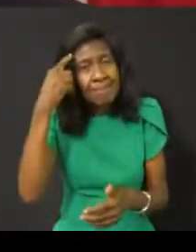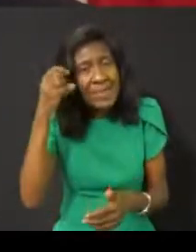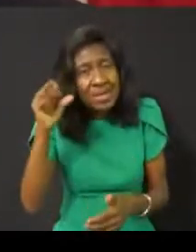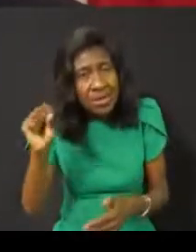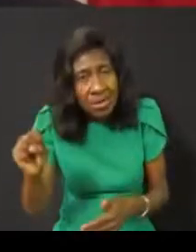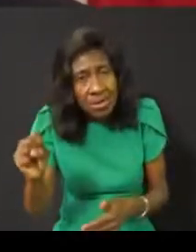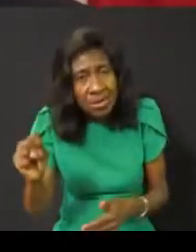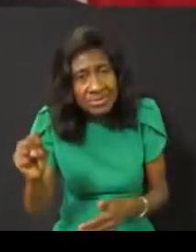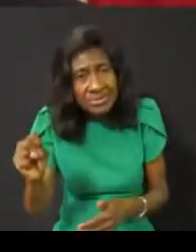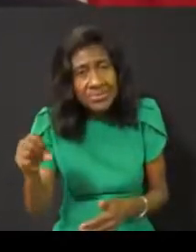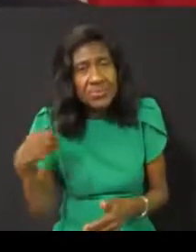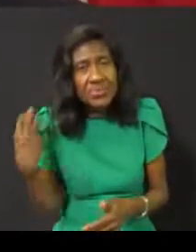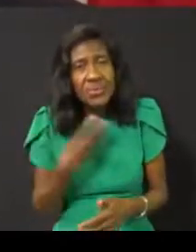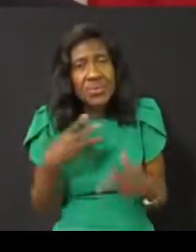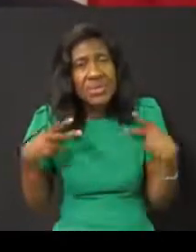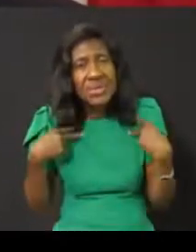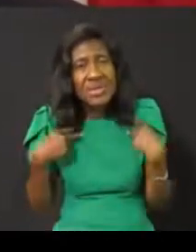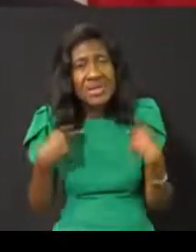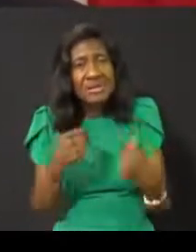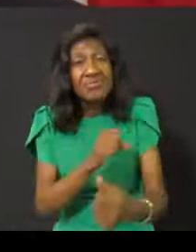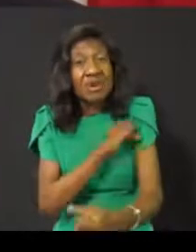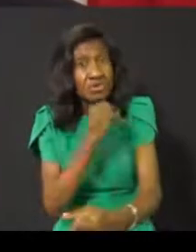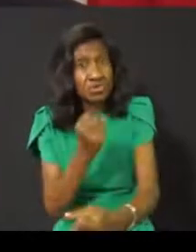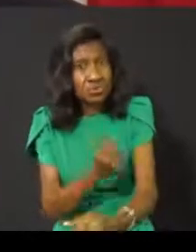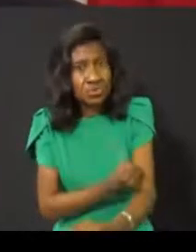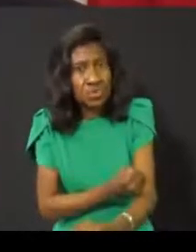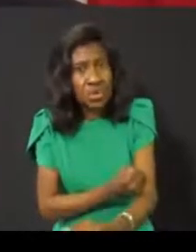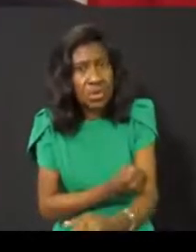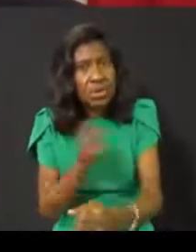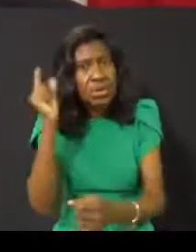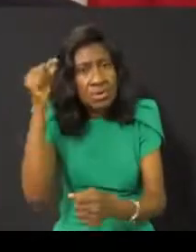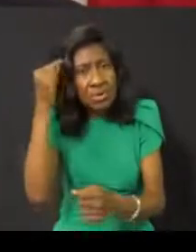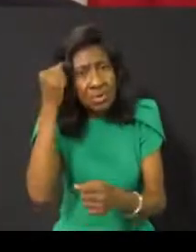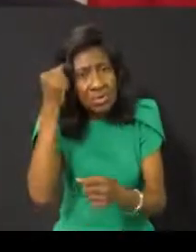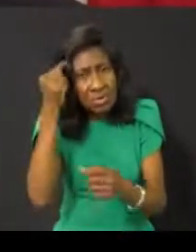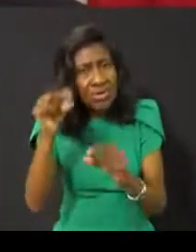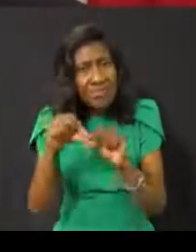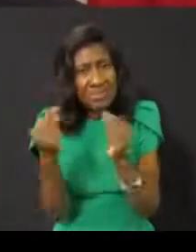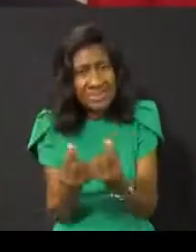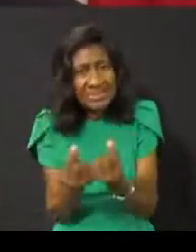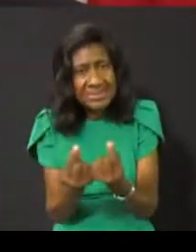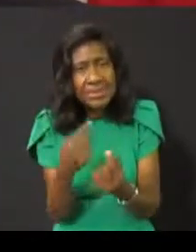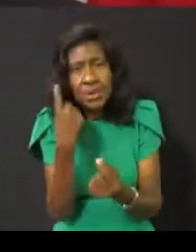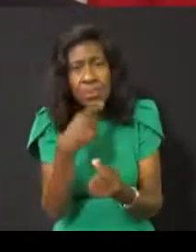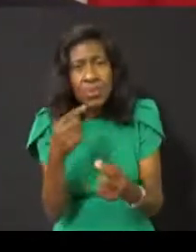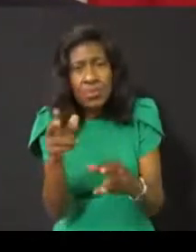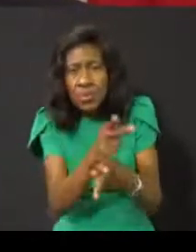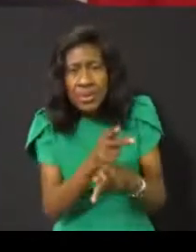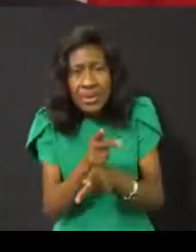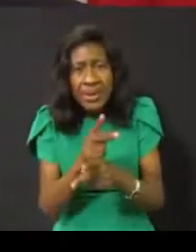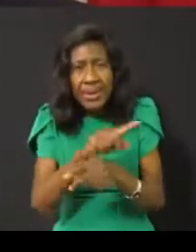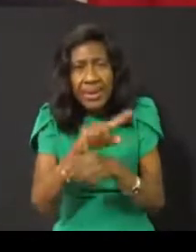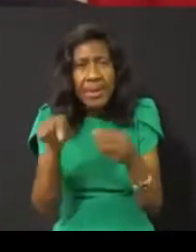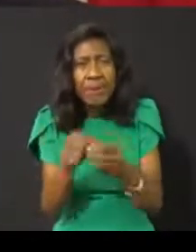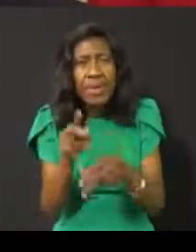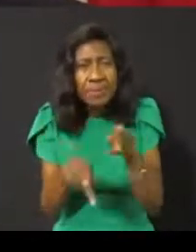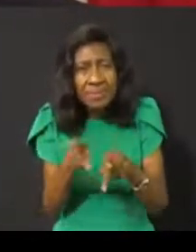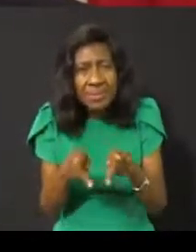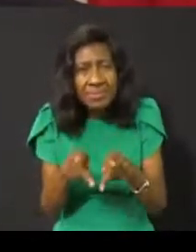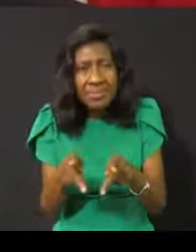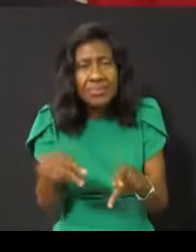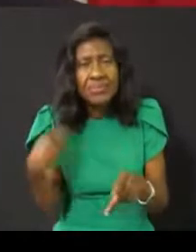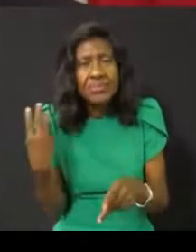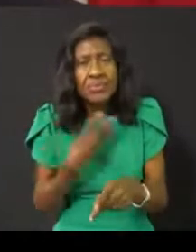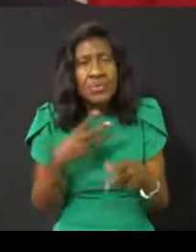Because we have a strong and stable government who cares about its people. We have a committed civil service and